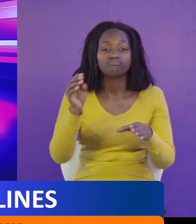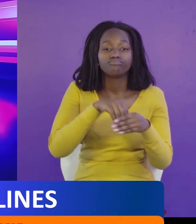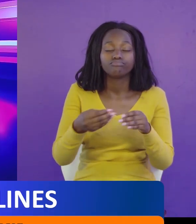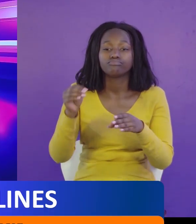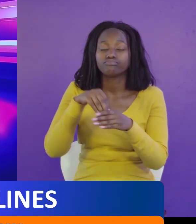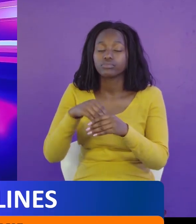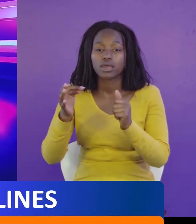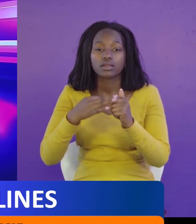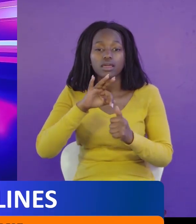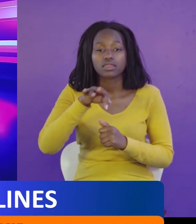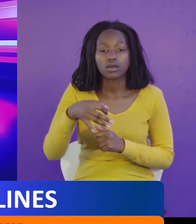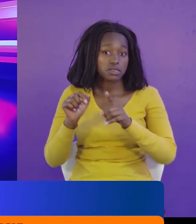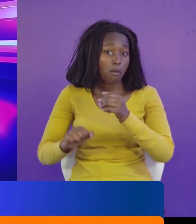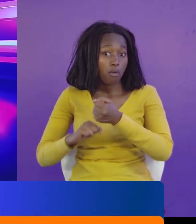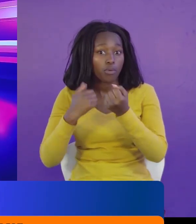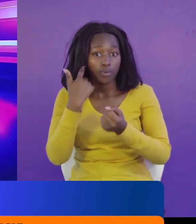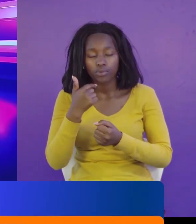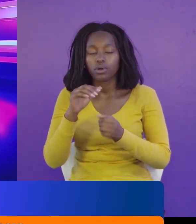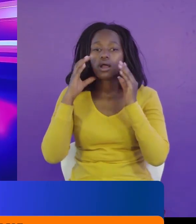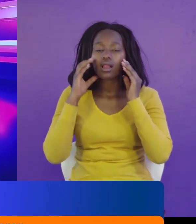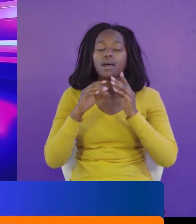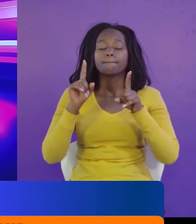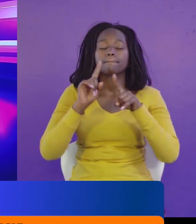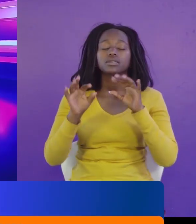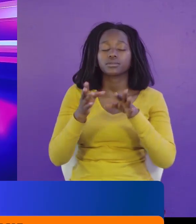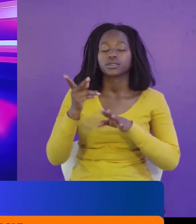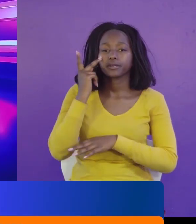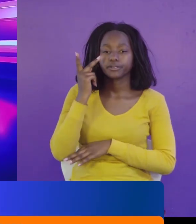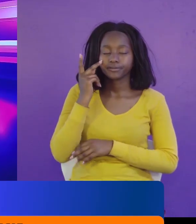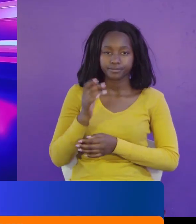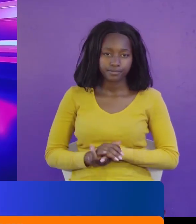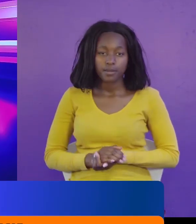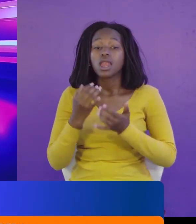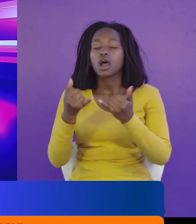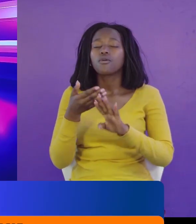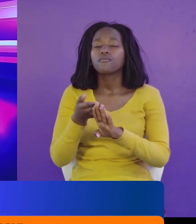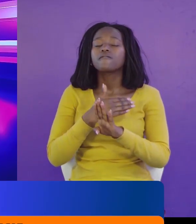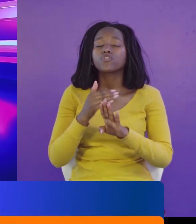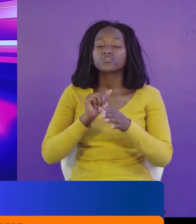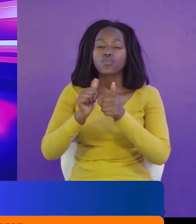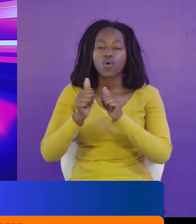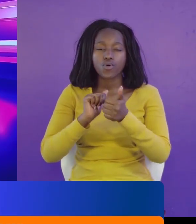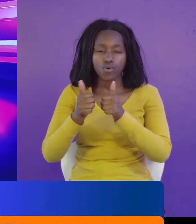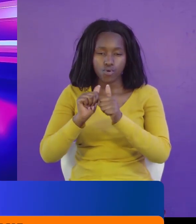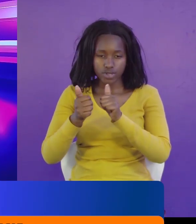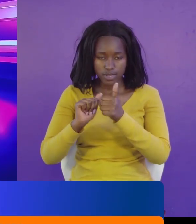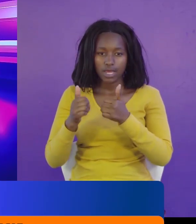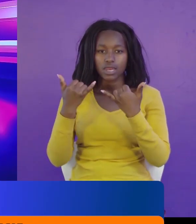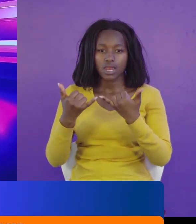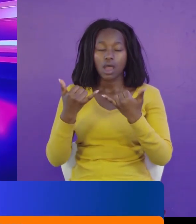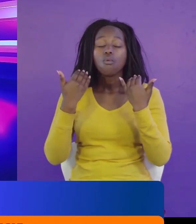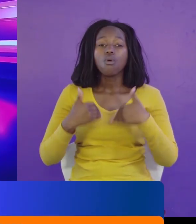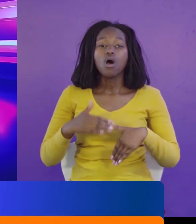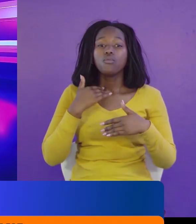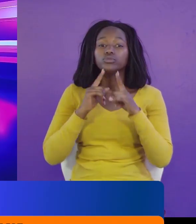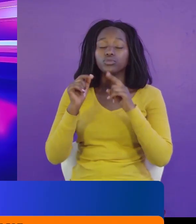8,000 universal health coverage staff. We get into the sports. We are looking at the headlines this morning, the newspaper headlines, and they are